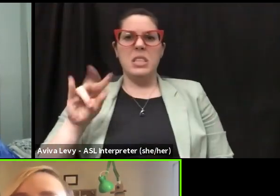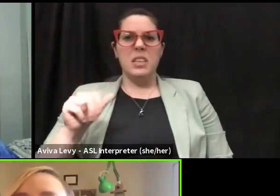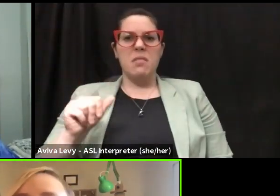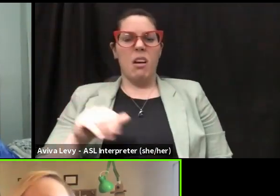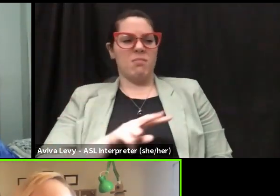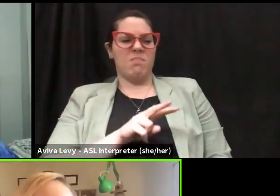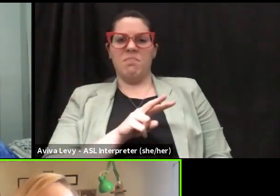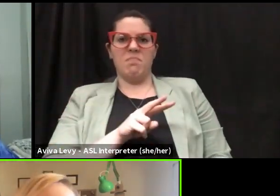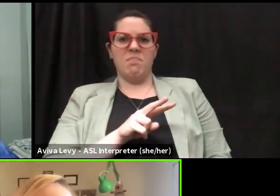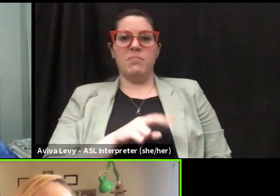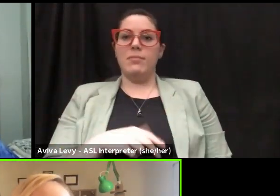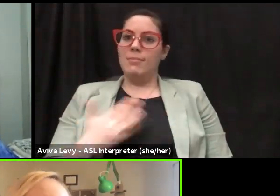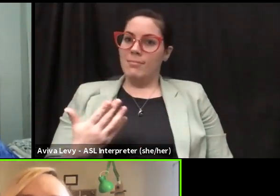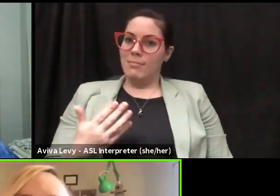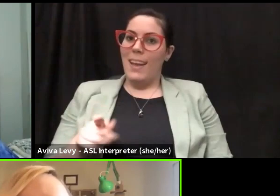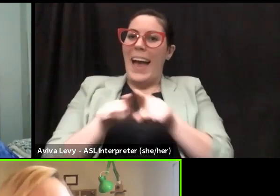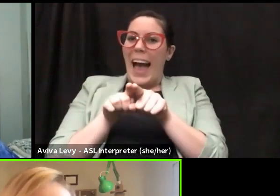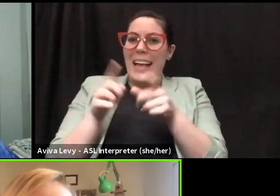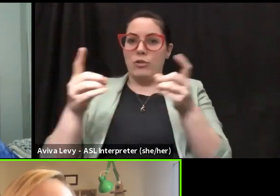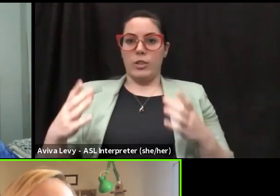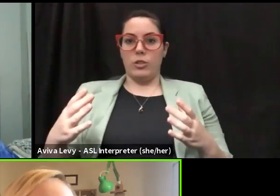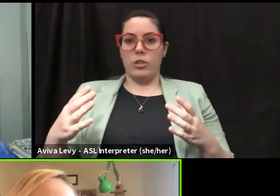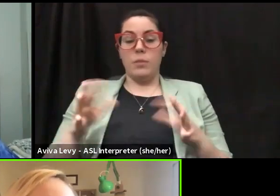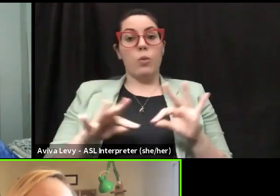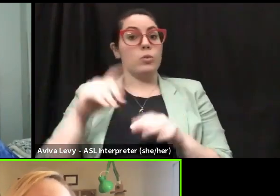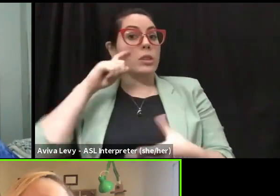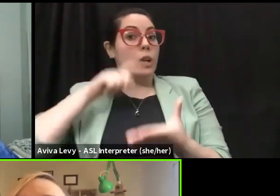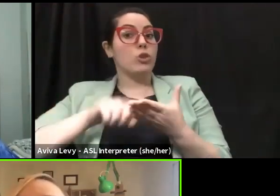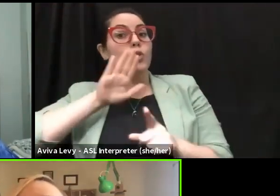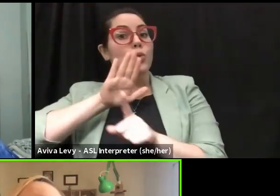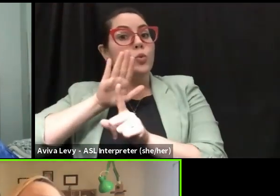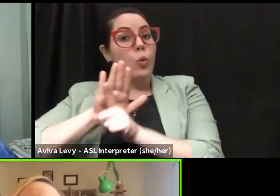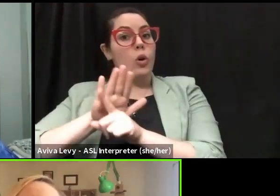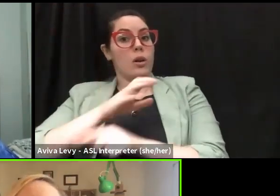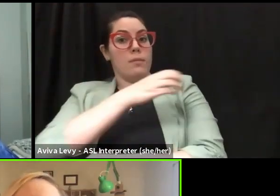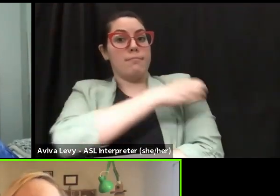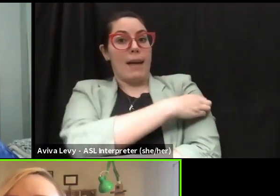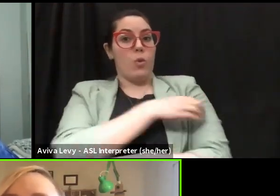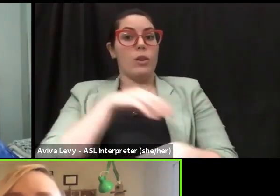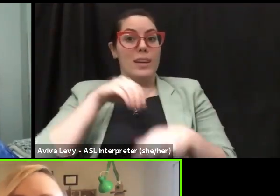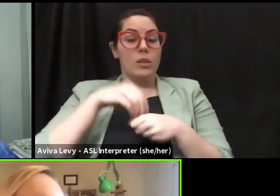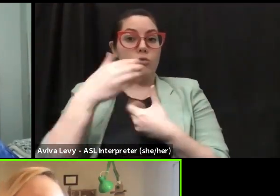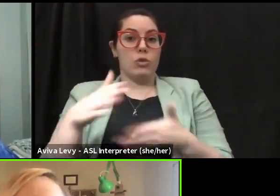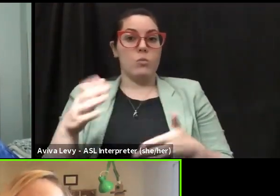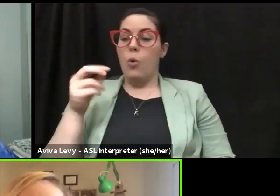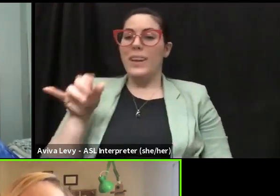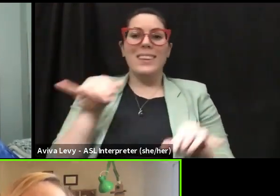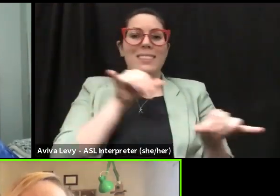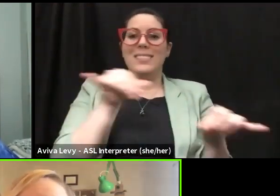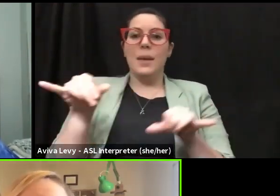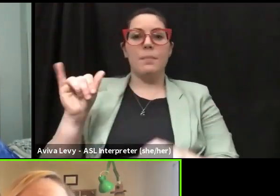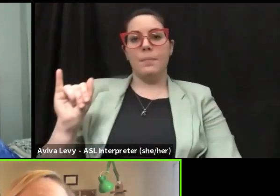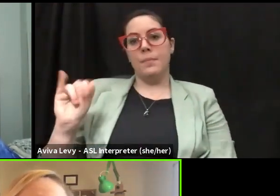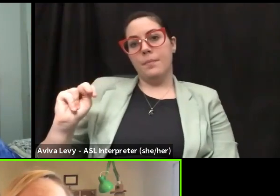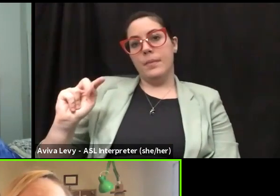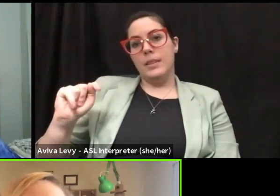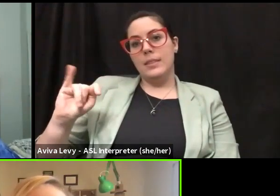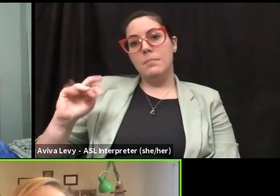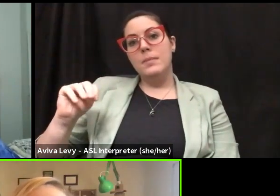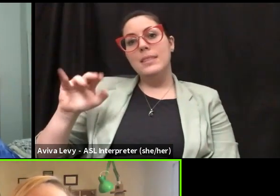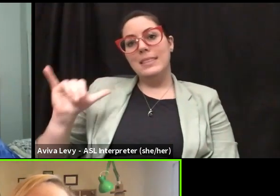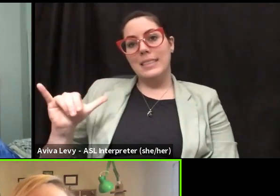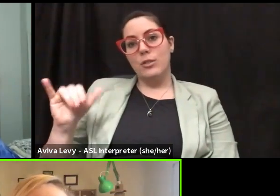director, part of acknowledging the power that you have in a room or an intimacy director, it's really powerful to kind of actively undo